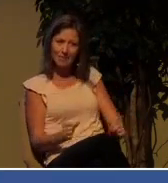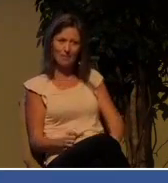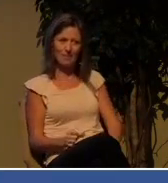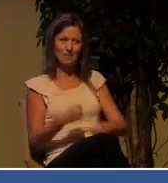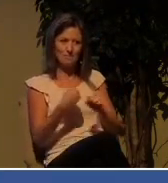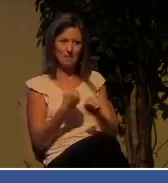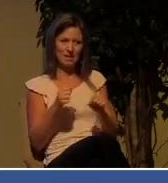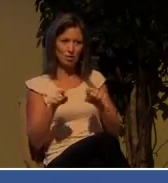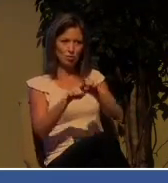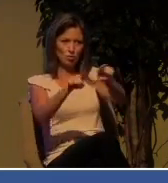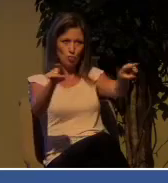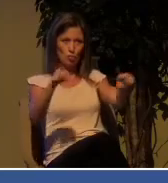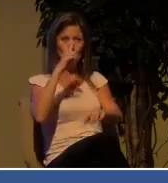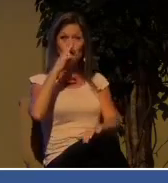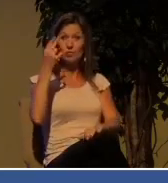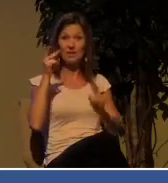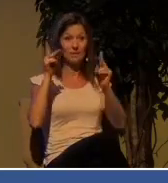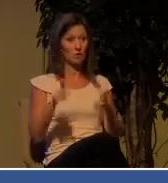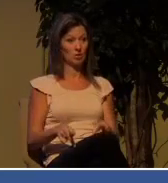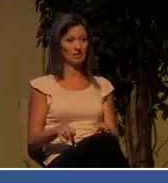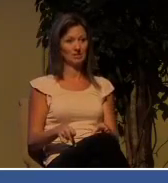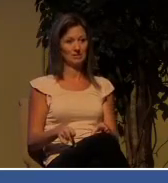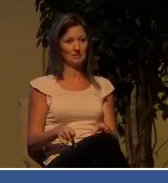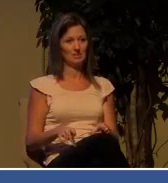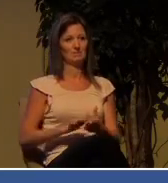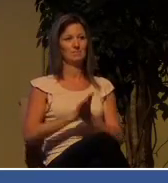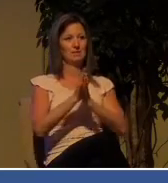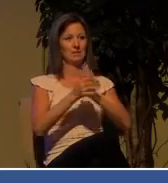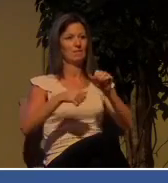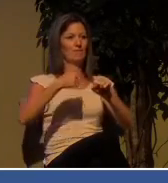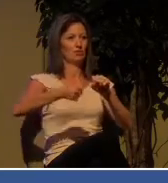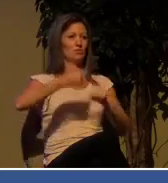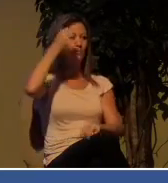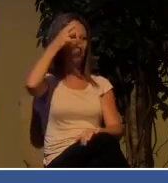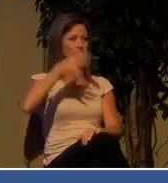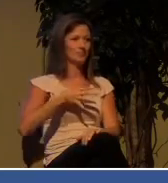be a fisher of men.